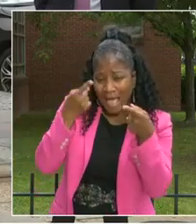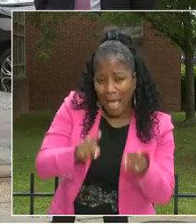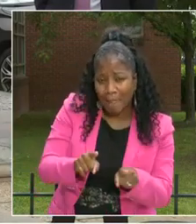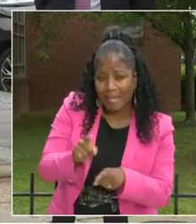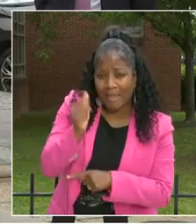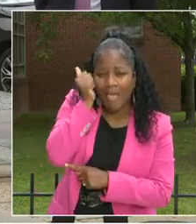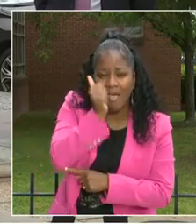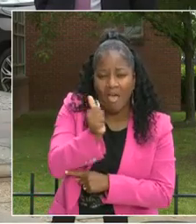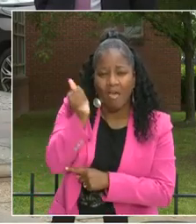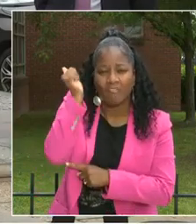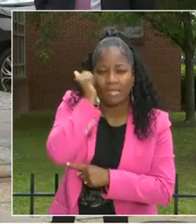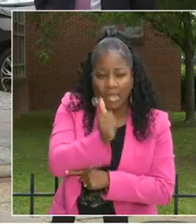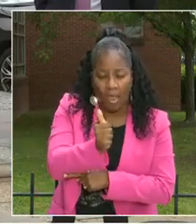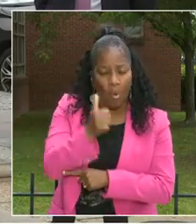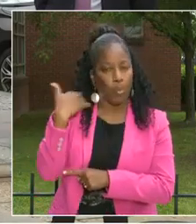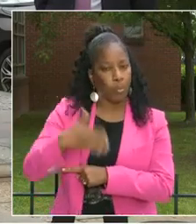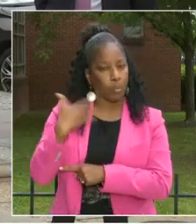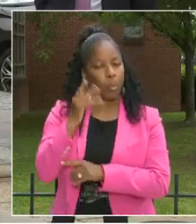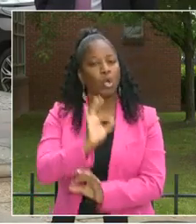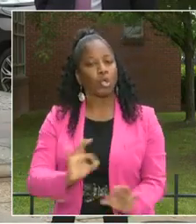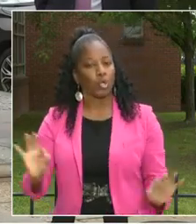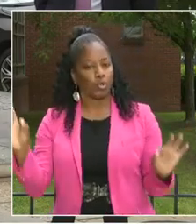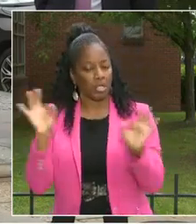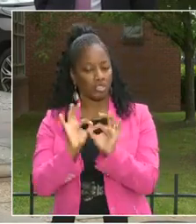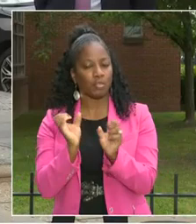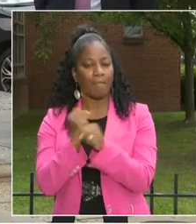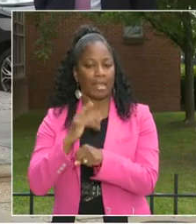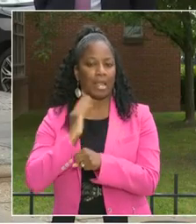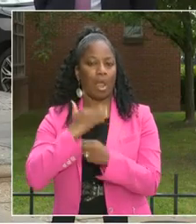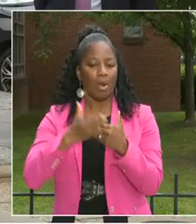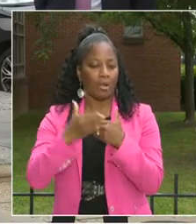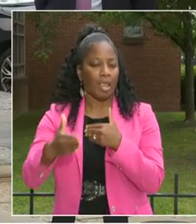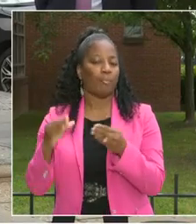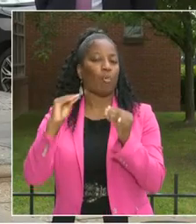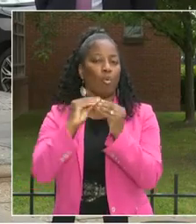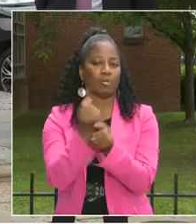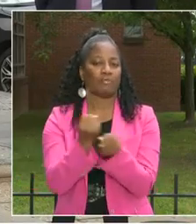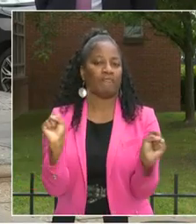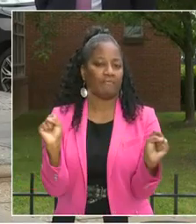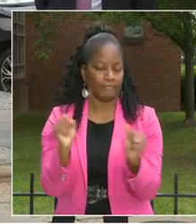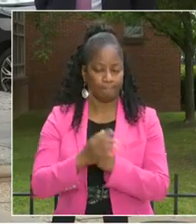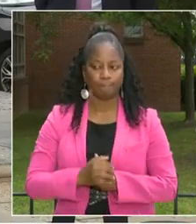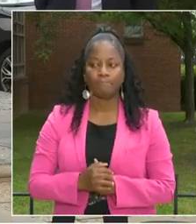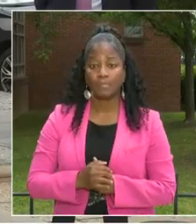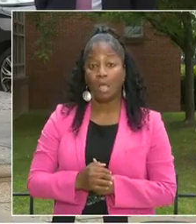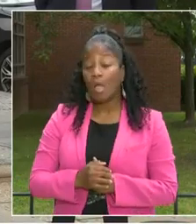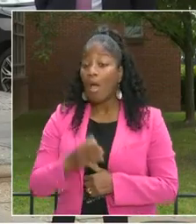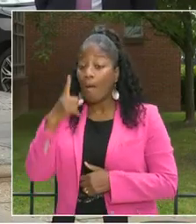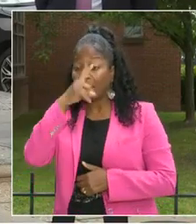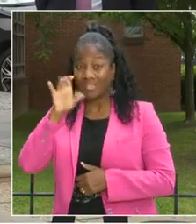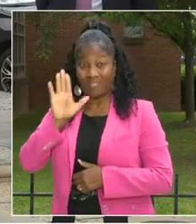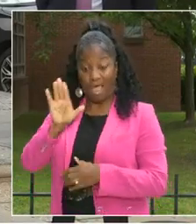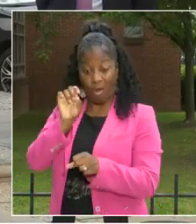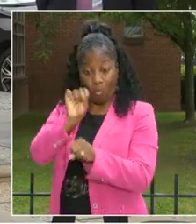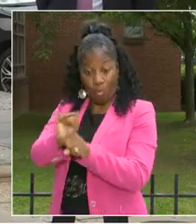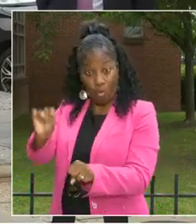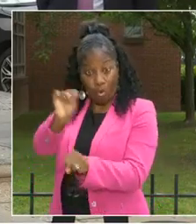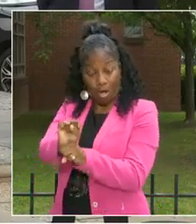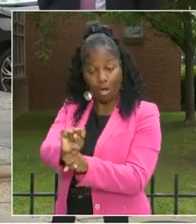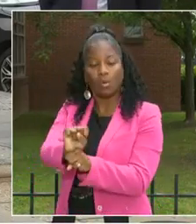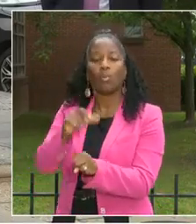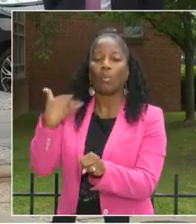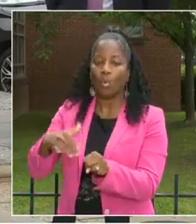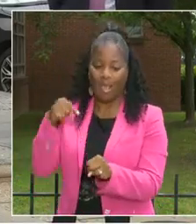scenes every single day are critical to making our neighborhoods safer. And because of that work, in